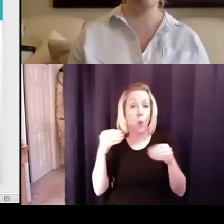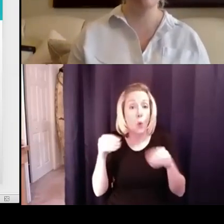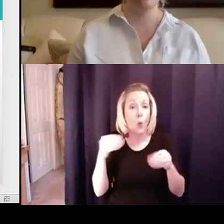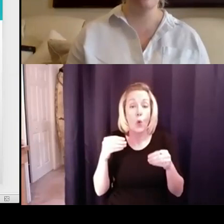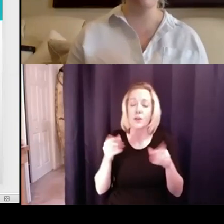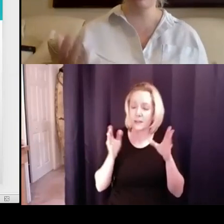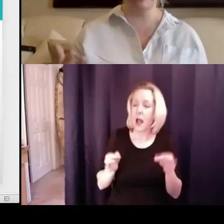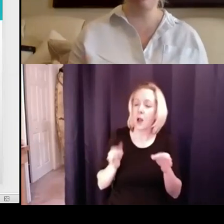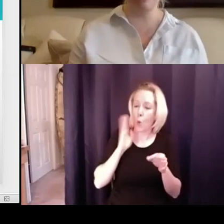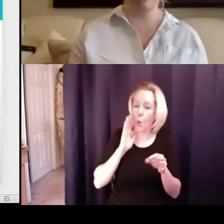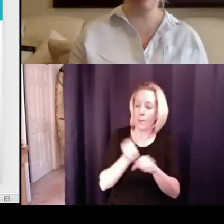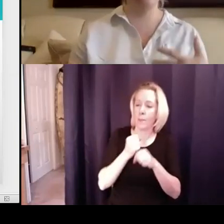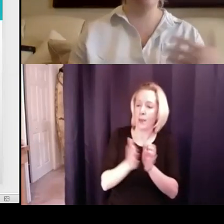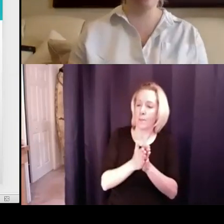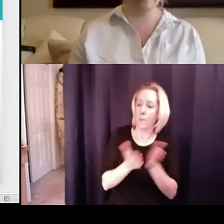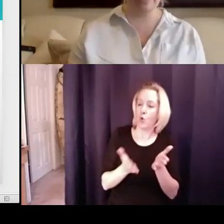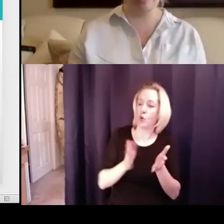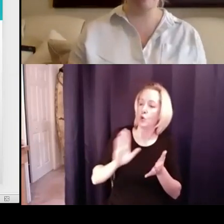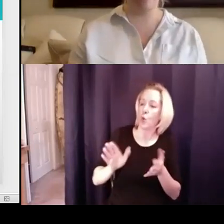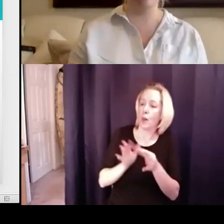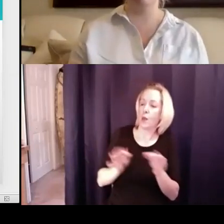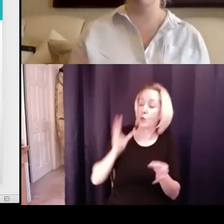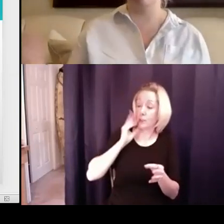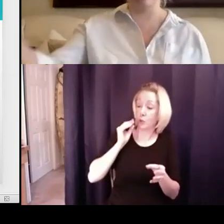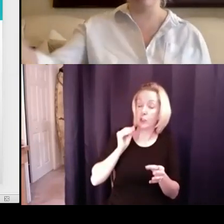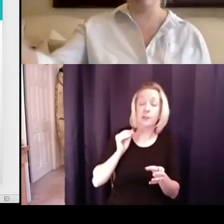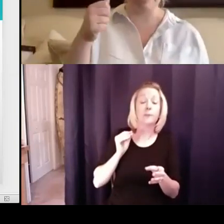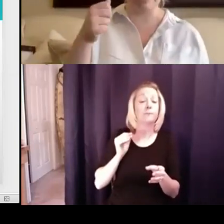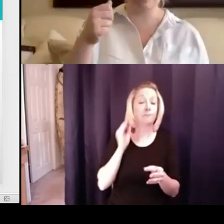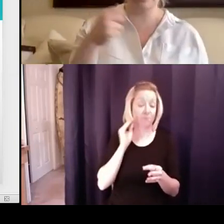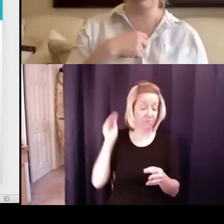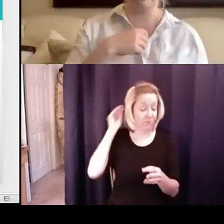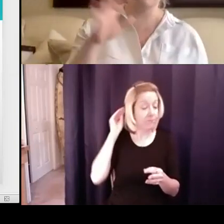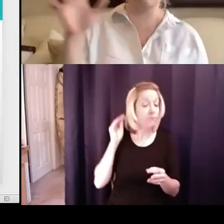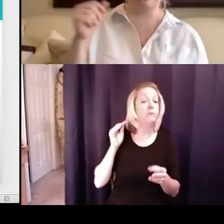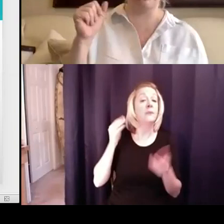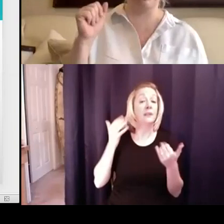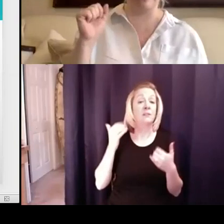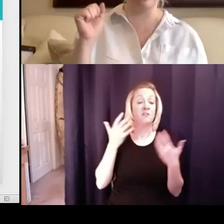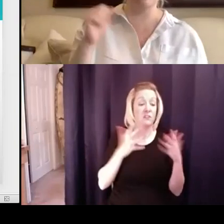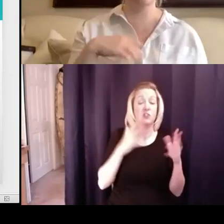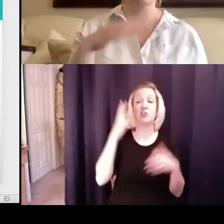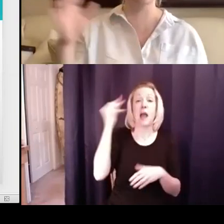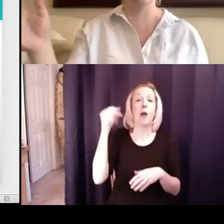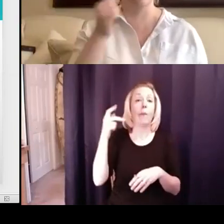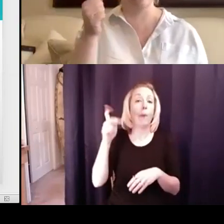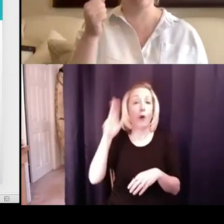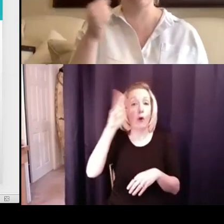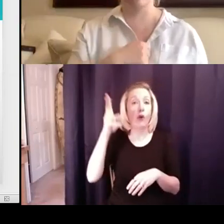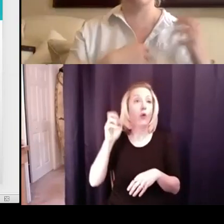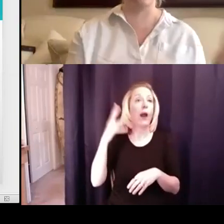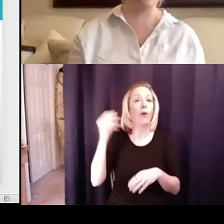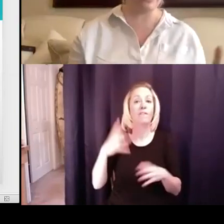book, and keep that in mind. And then when you're at the park, maybe you guys grab a piece of tree bark because you've been playing by the trees, or you pull up